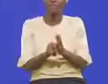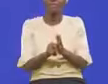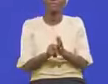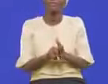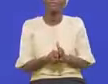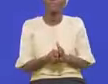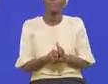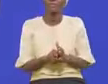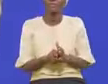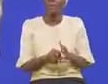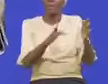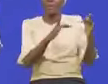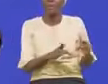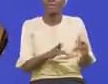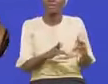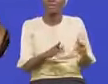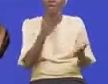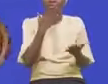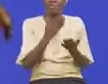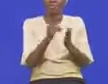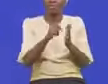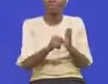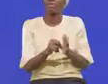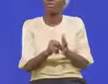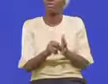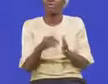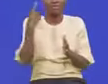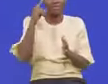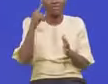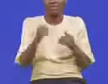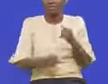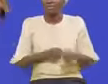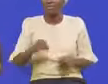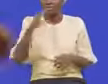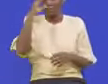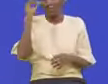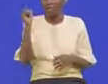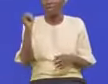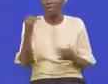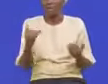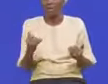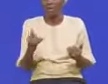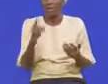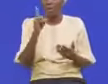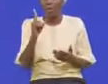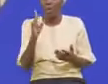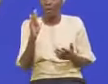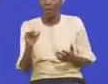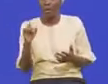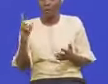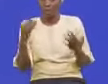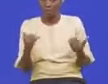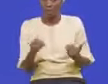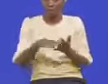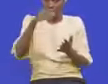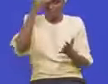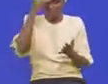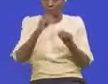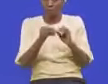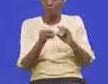Mawu ƒe nublanuikpɔkpɔ kple dɔmenyo na fukpelawo siwo le dɔ lém. Míakpɔ nu siawo ɖeka ɖeka.